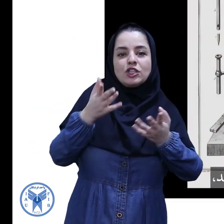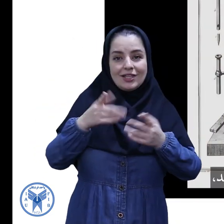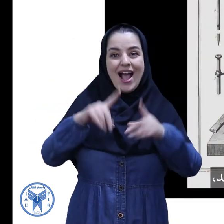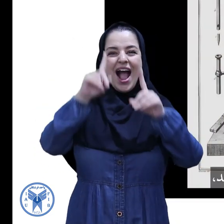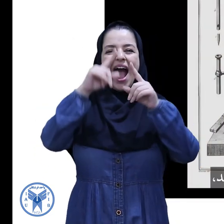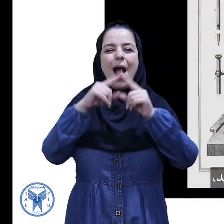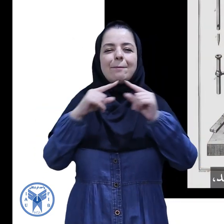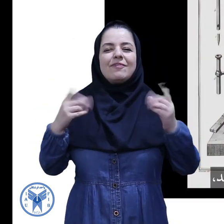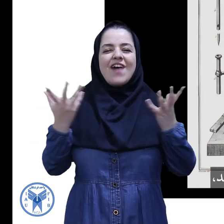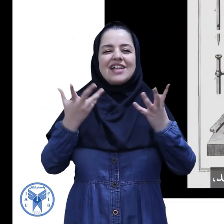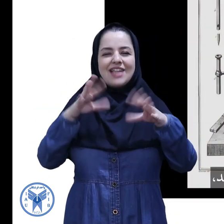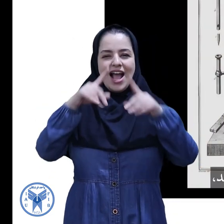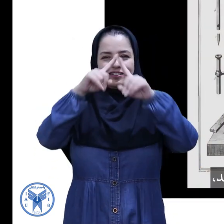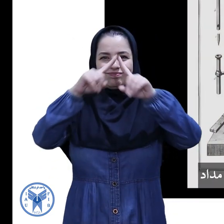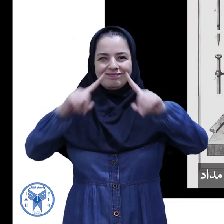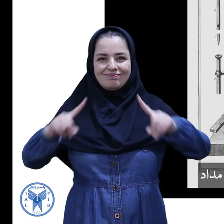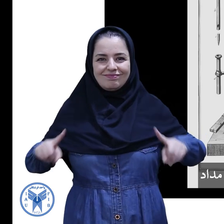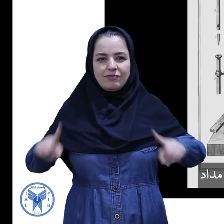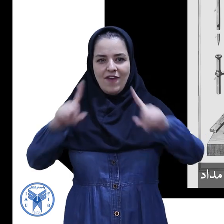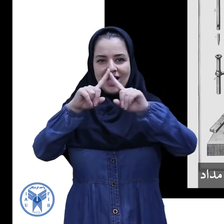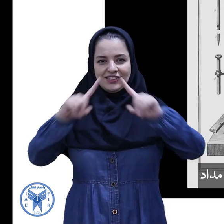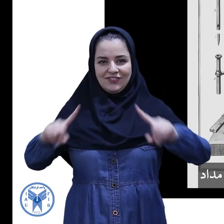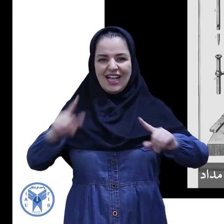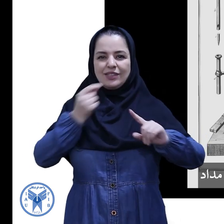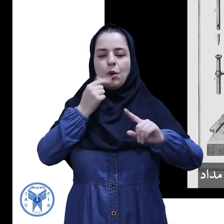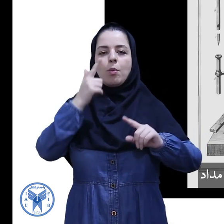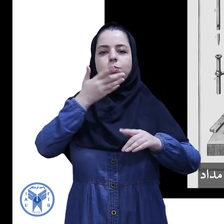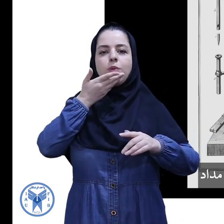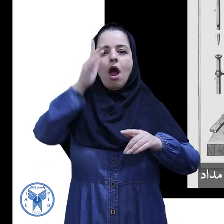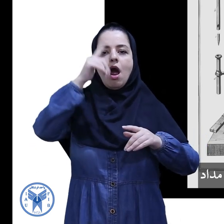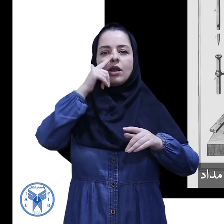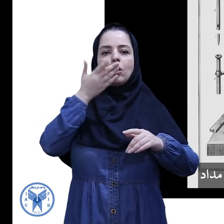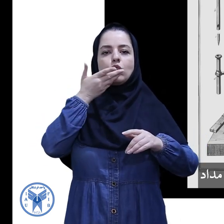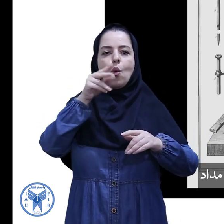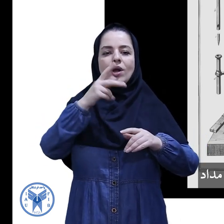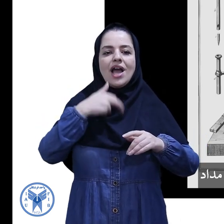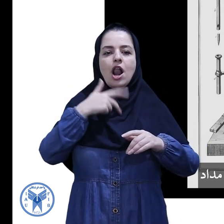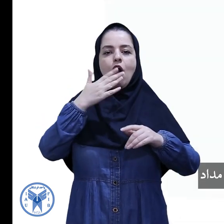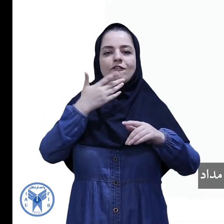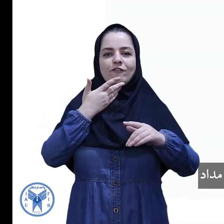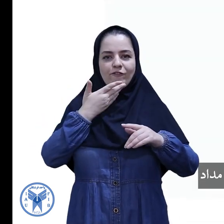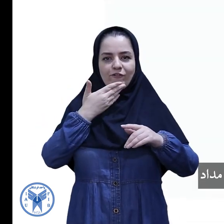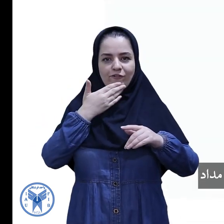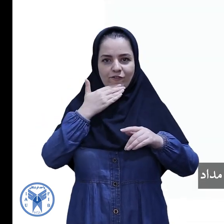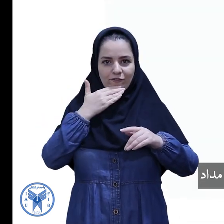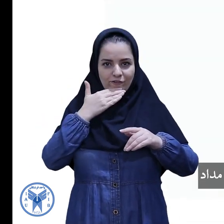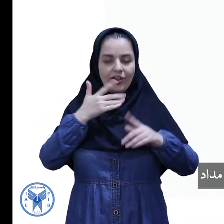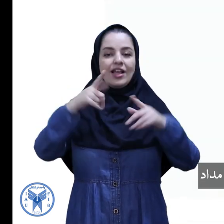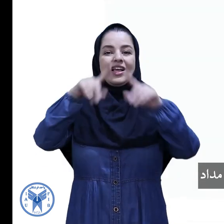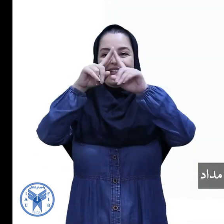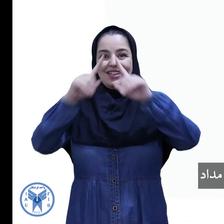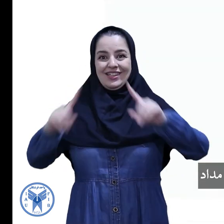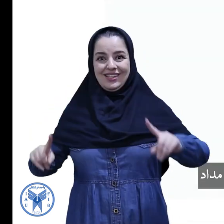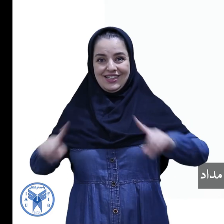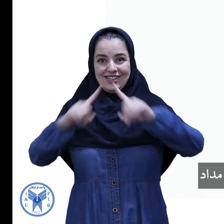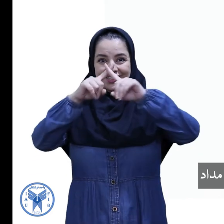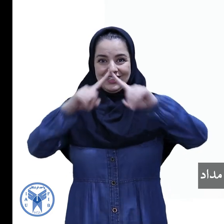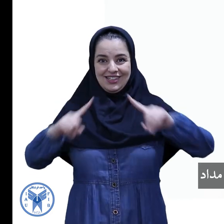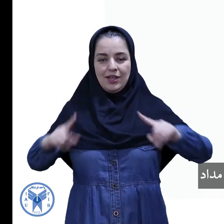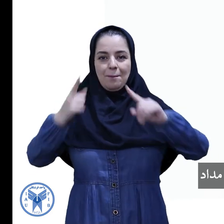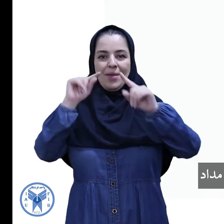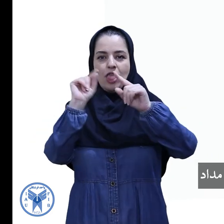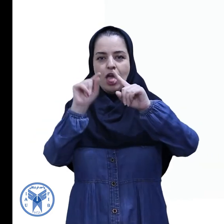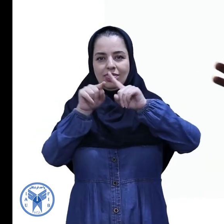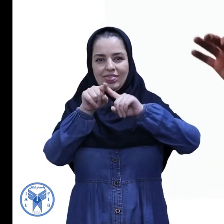So there are tools that they used. The pantograph, they use a pantograph machine that has these intersecting